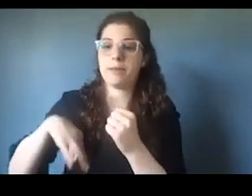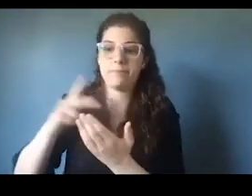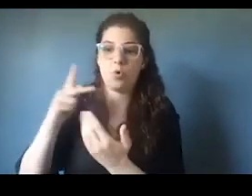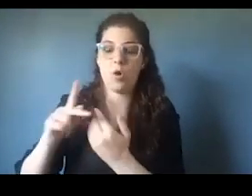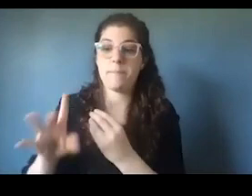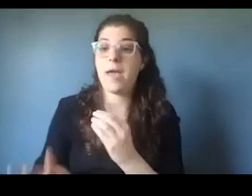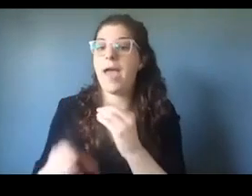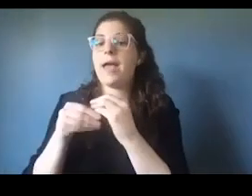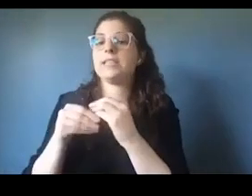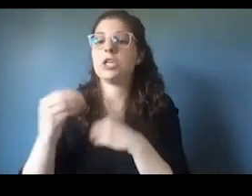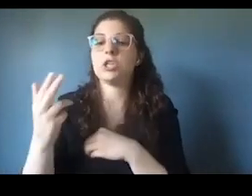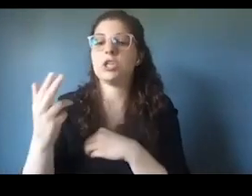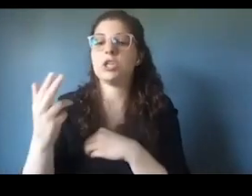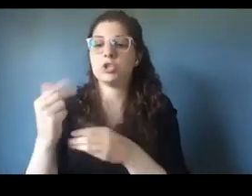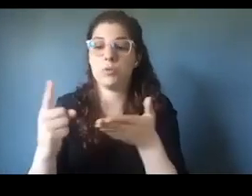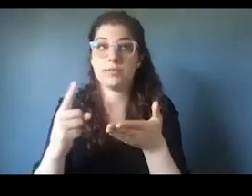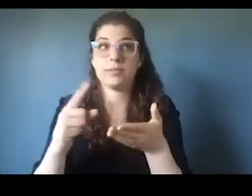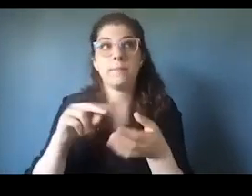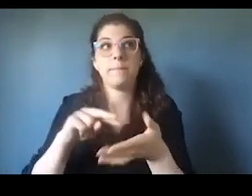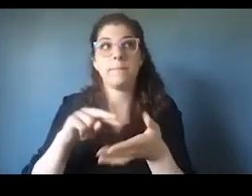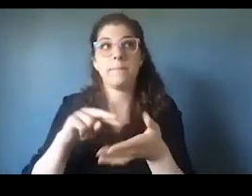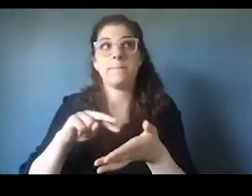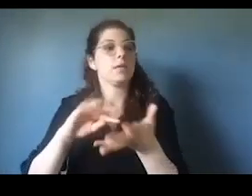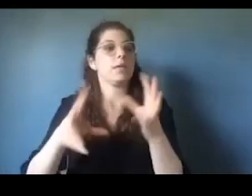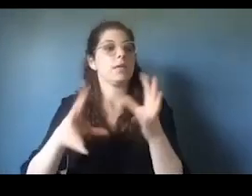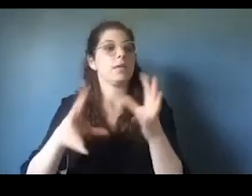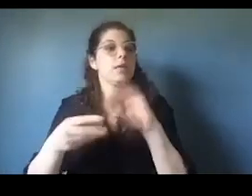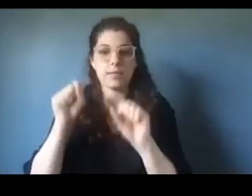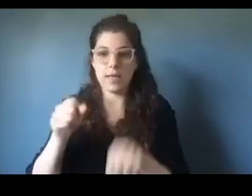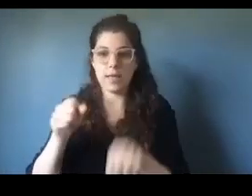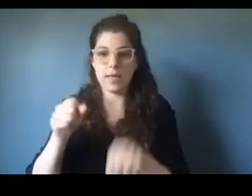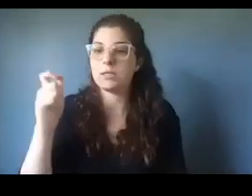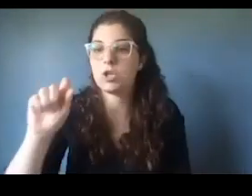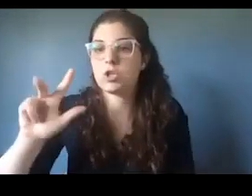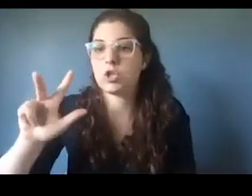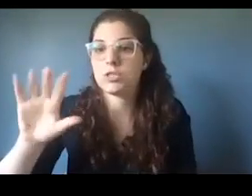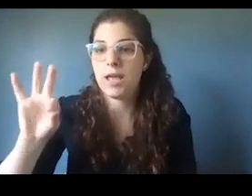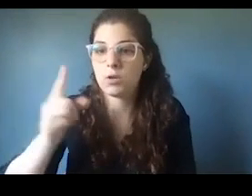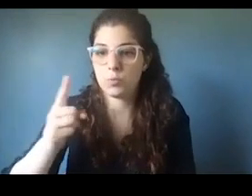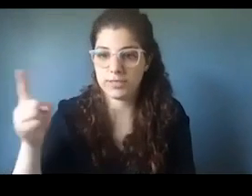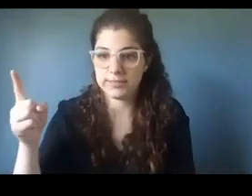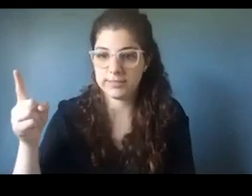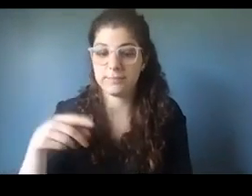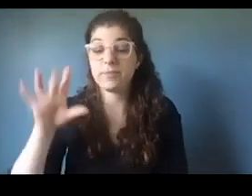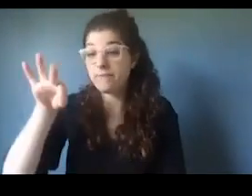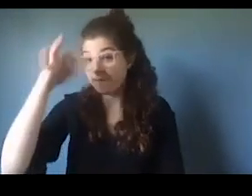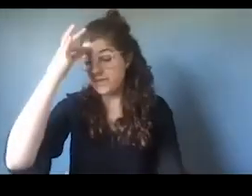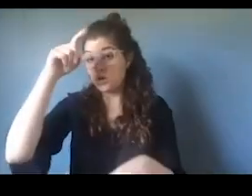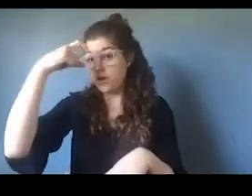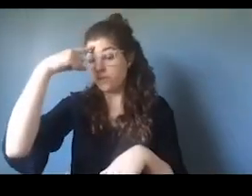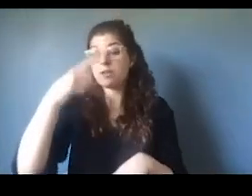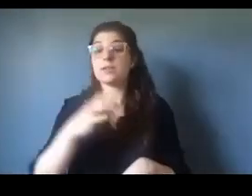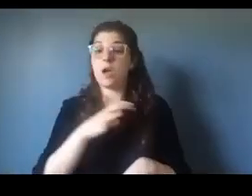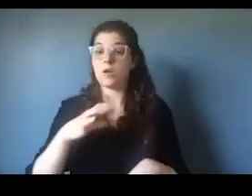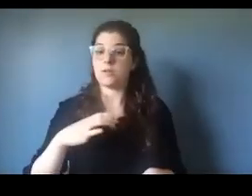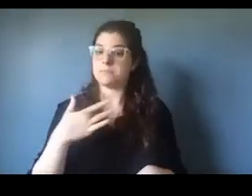13 weeks of eligibility, bringing your total eligible period to 39 weeks. And then the federal government, through Congress, often enacts